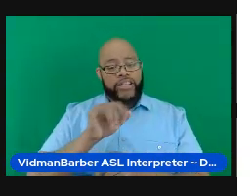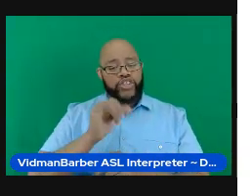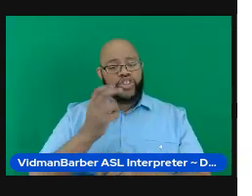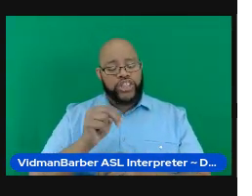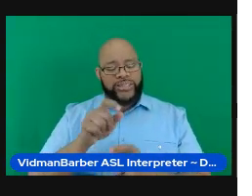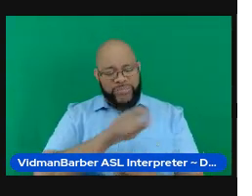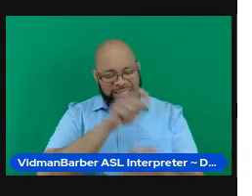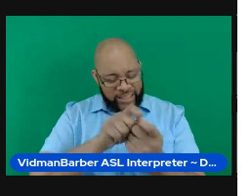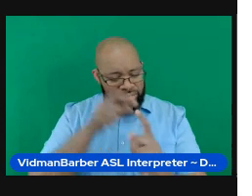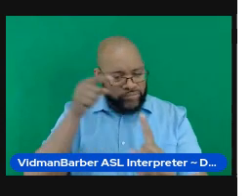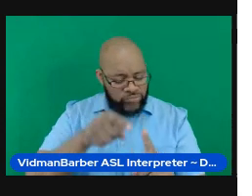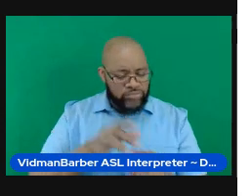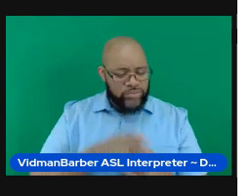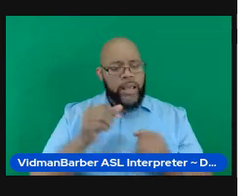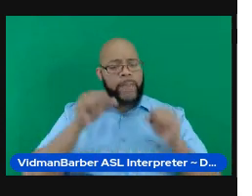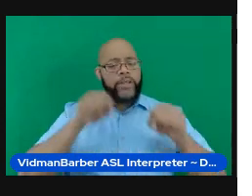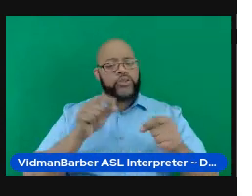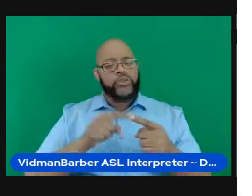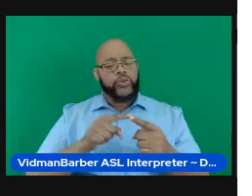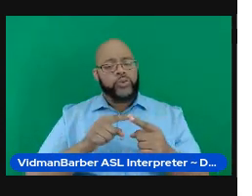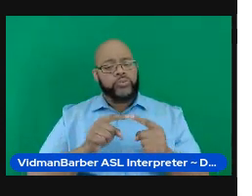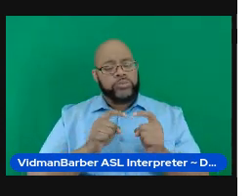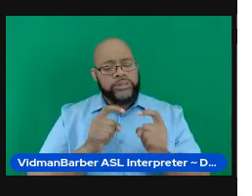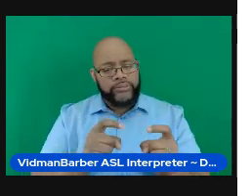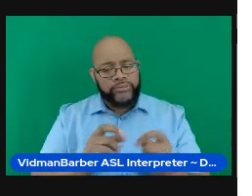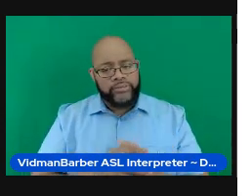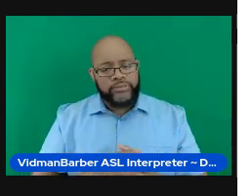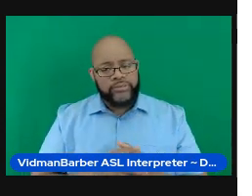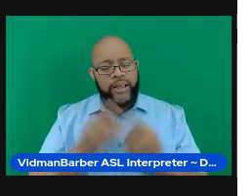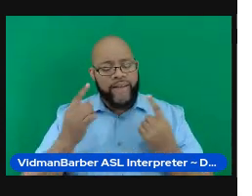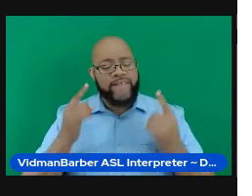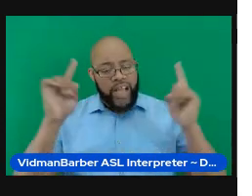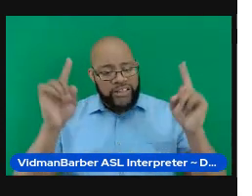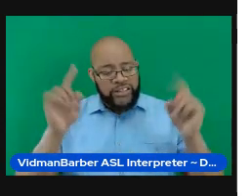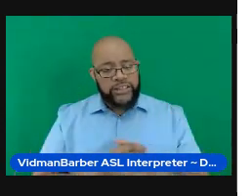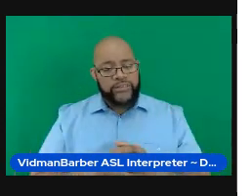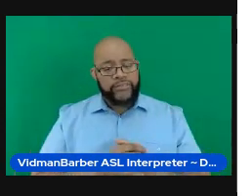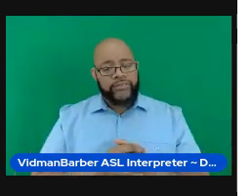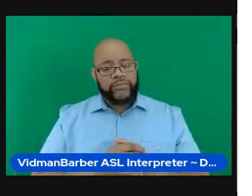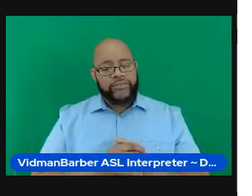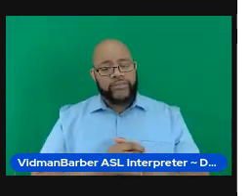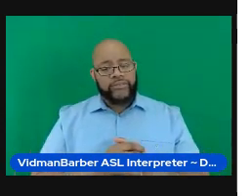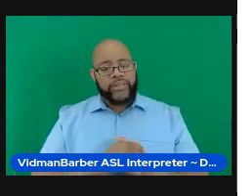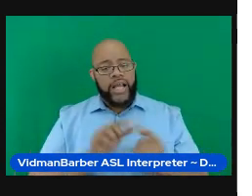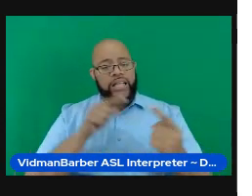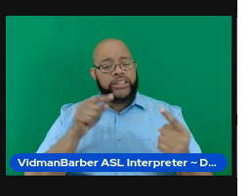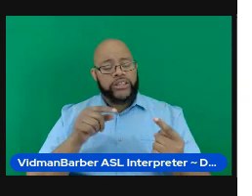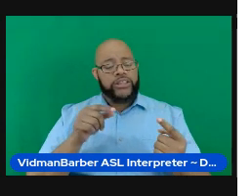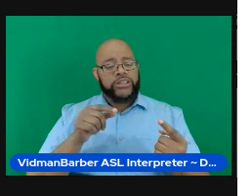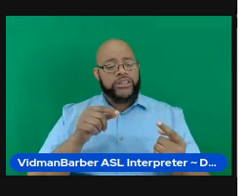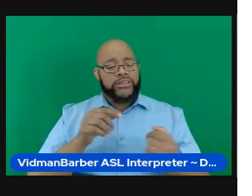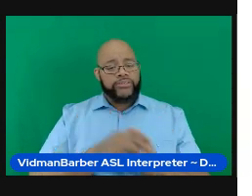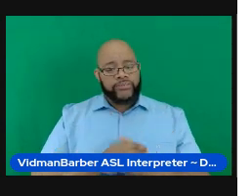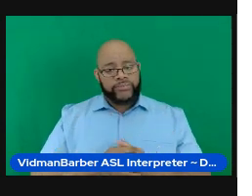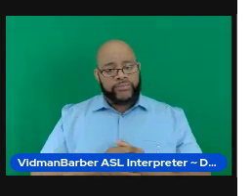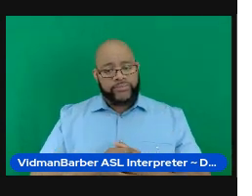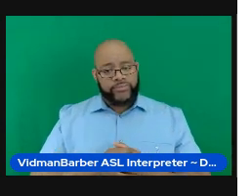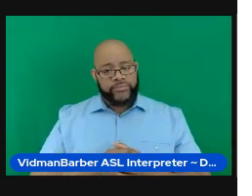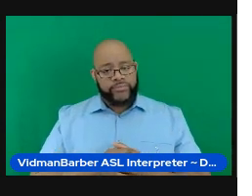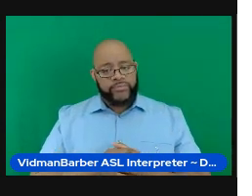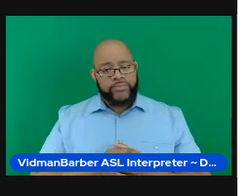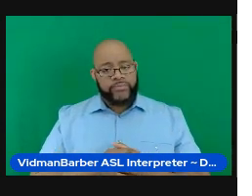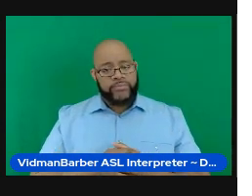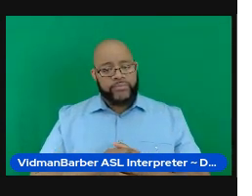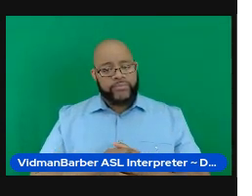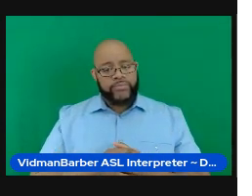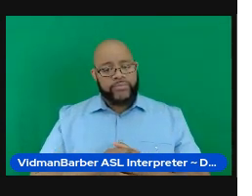T cells and the ability to induce an effective anti-tumor immune response. And this study will contribute